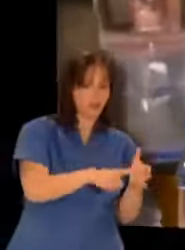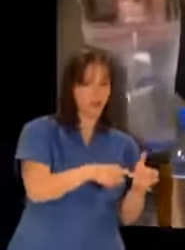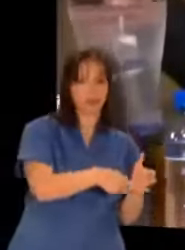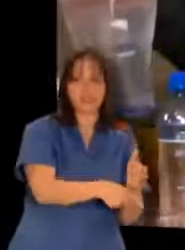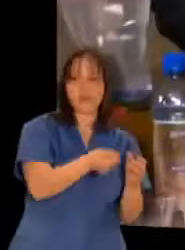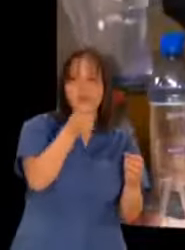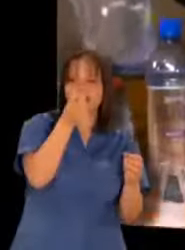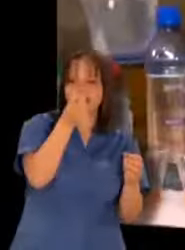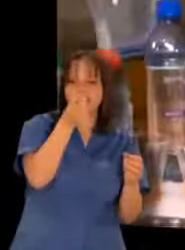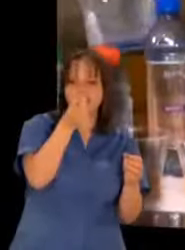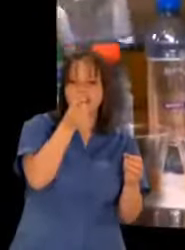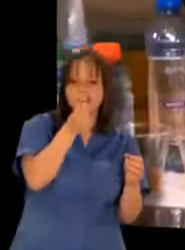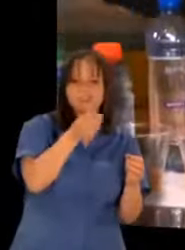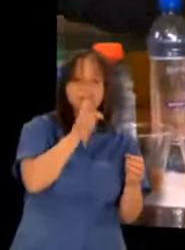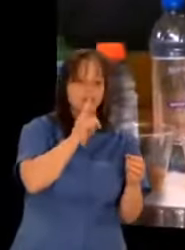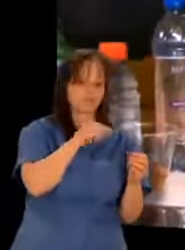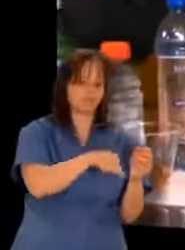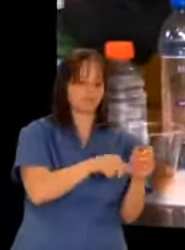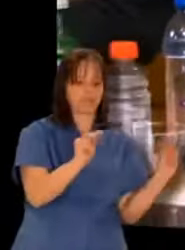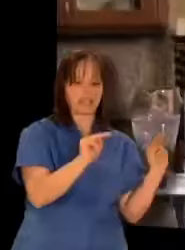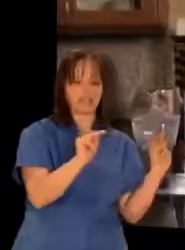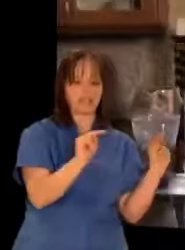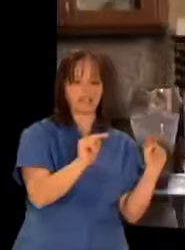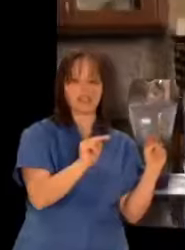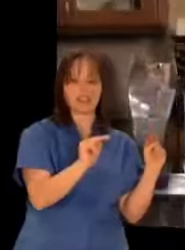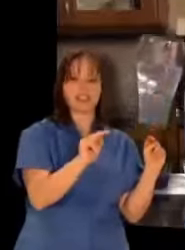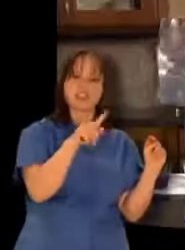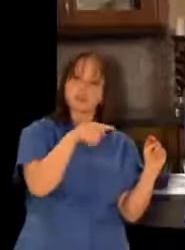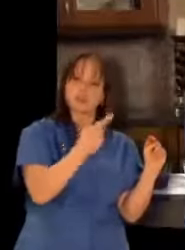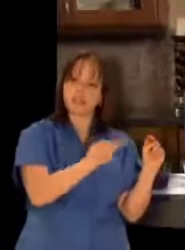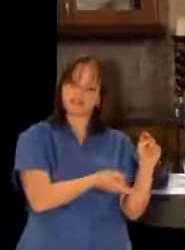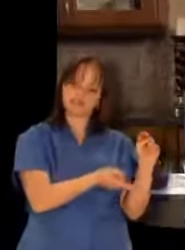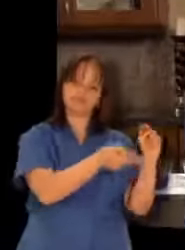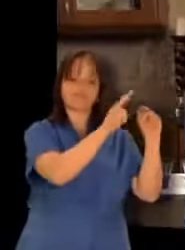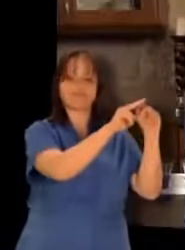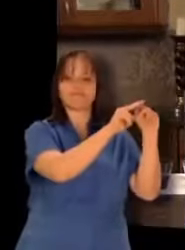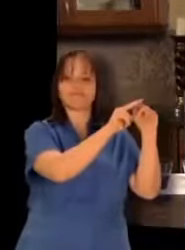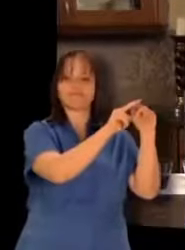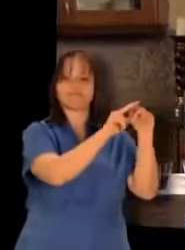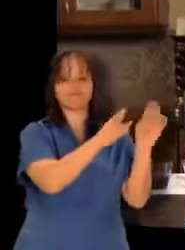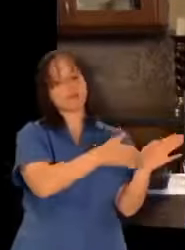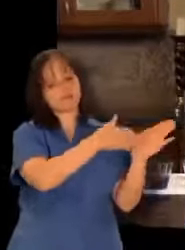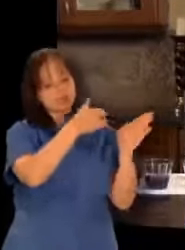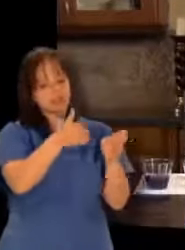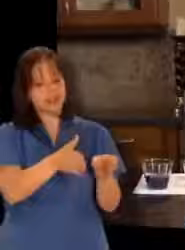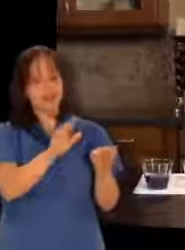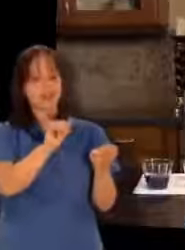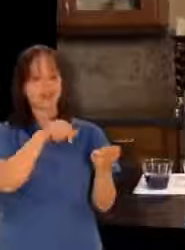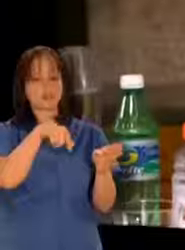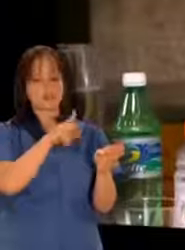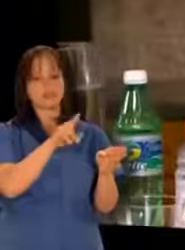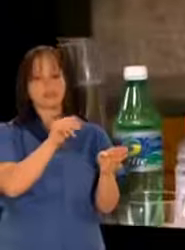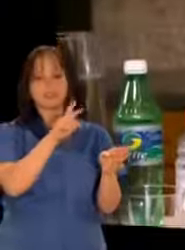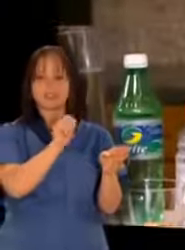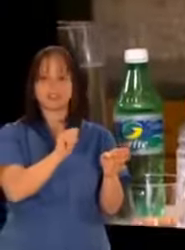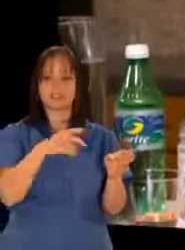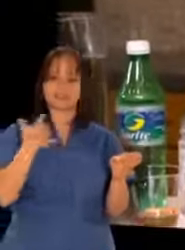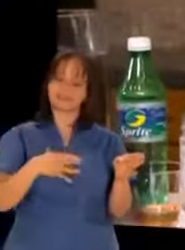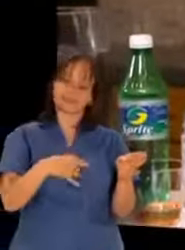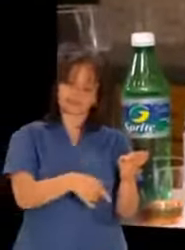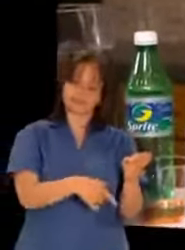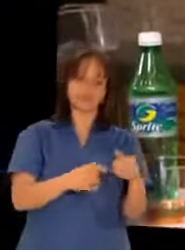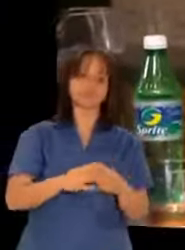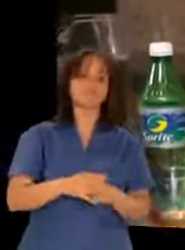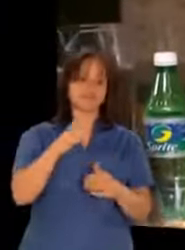Just with a little of the water, we neutralize that and raise the pH of the water. We'll go to the Aquafina.